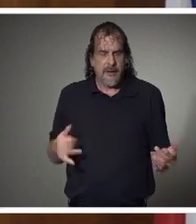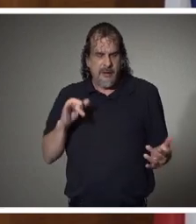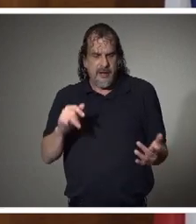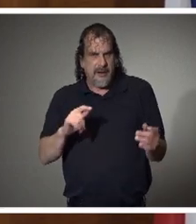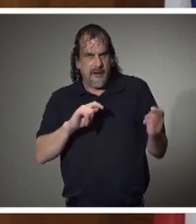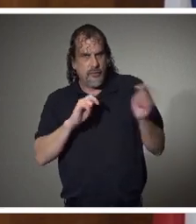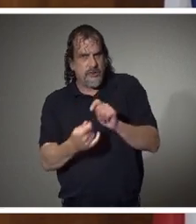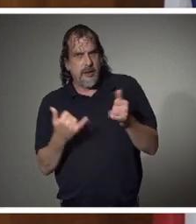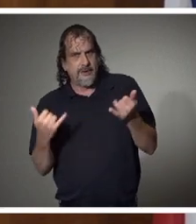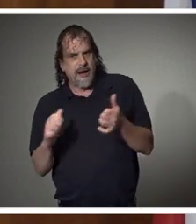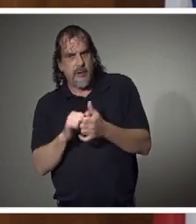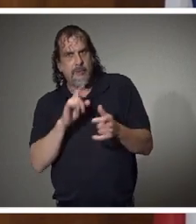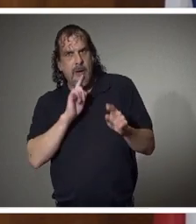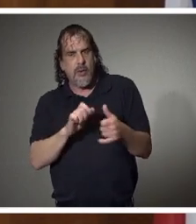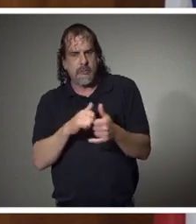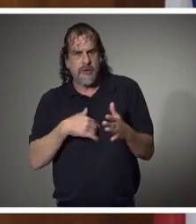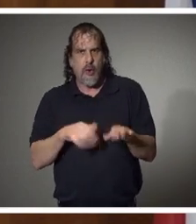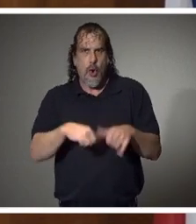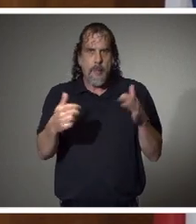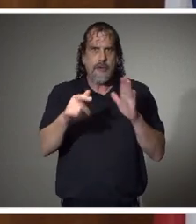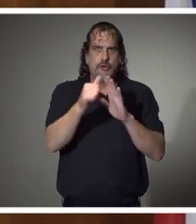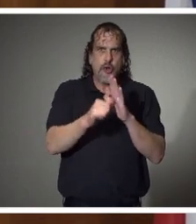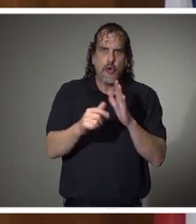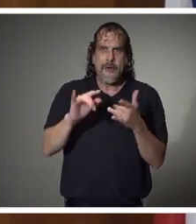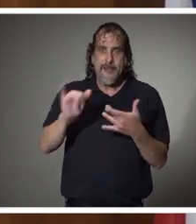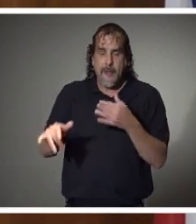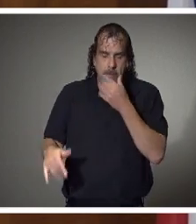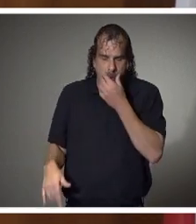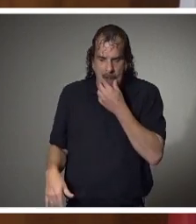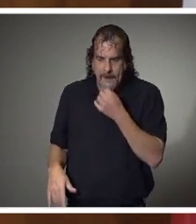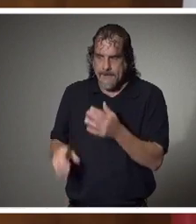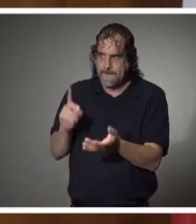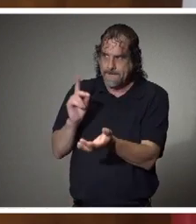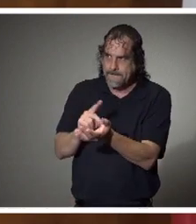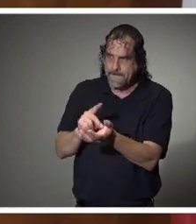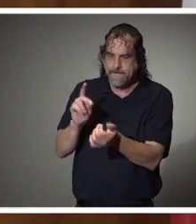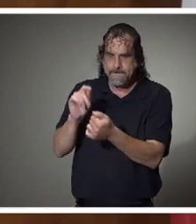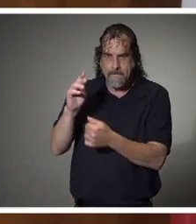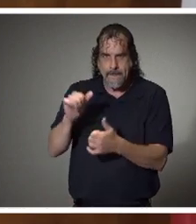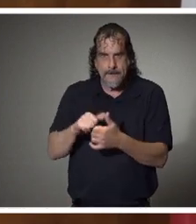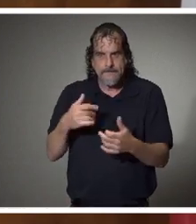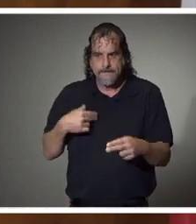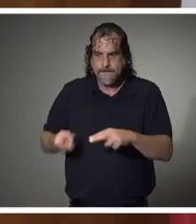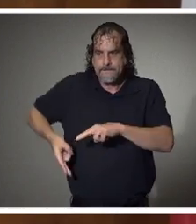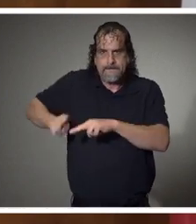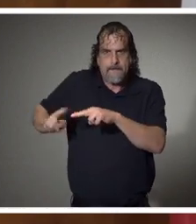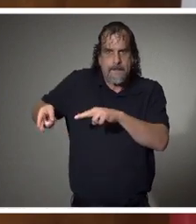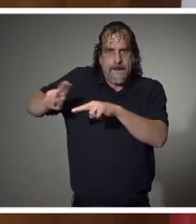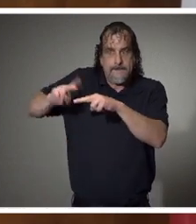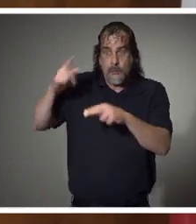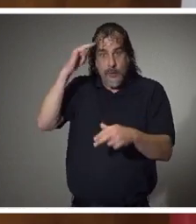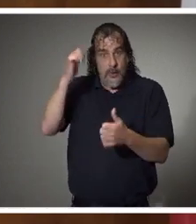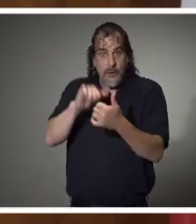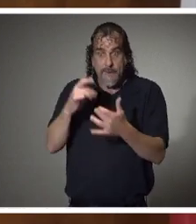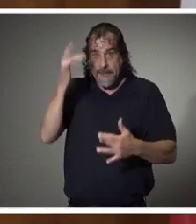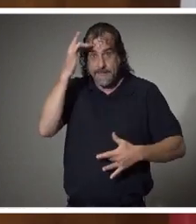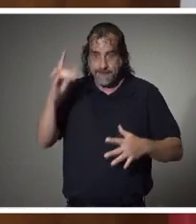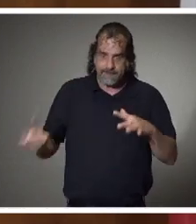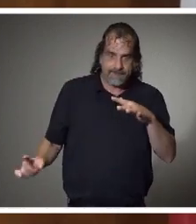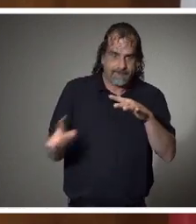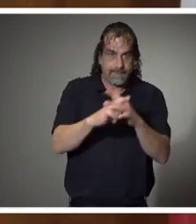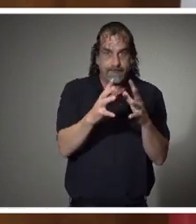order. But I've encouraged Dr. Dobbs and his team to continue to build capacity, because we don't know if this virus is coming back in the fall,